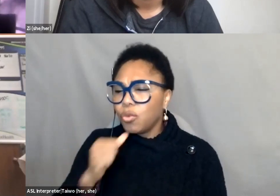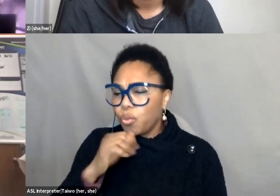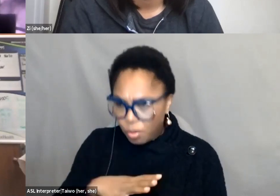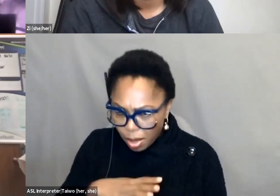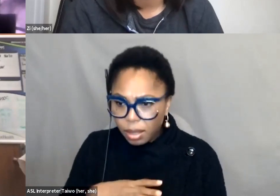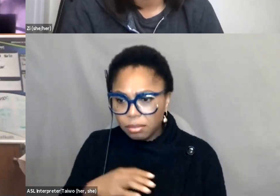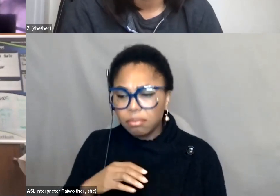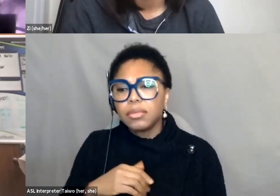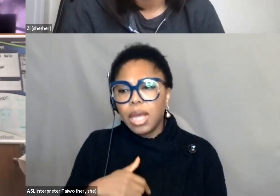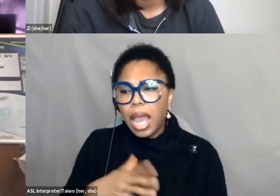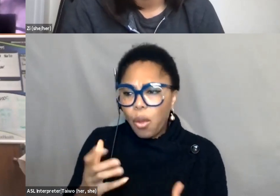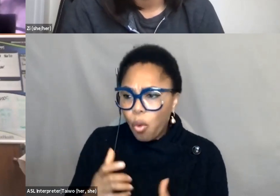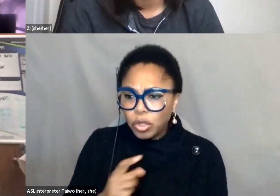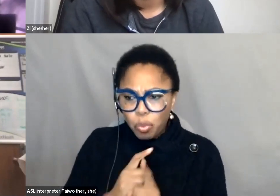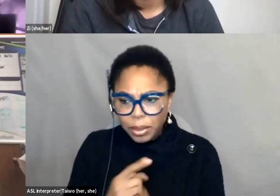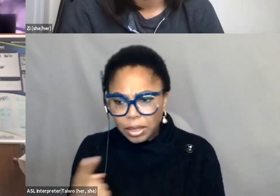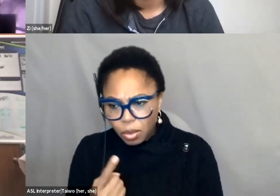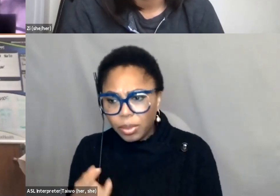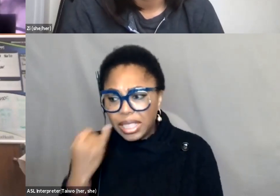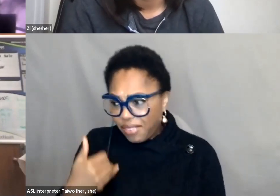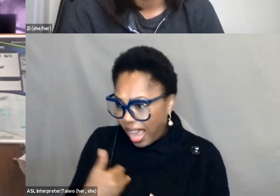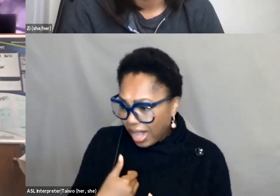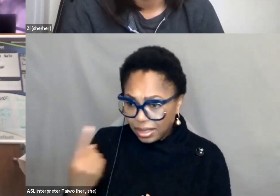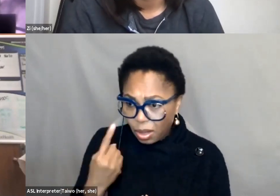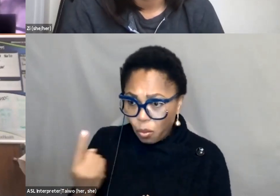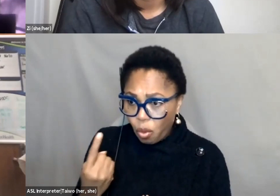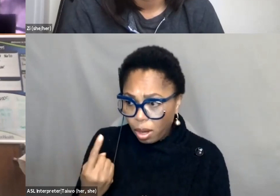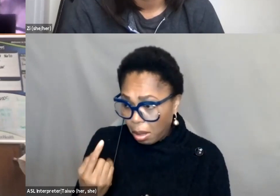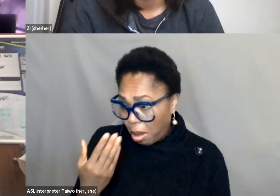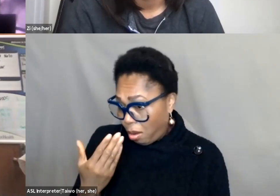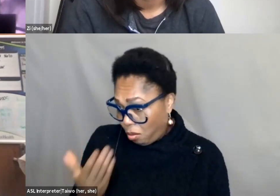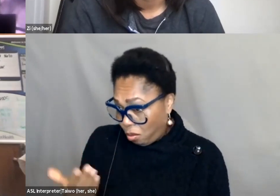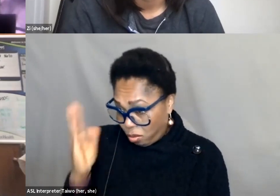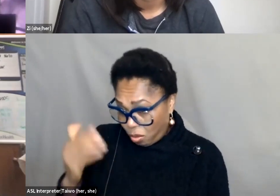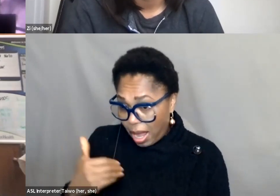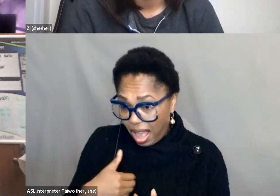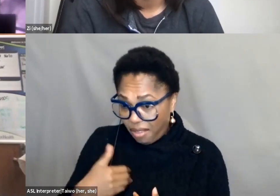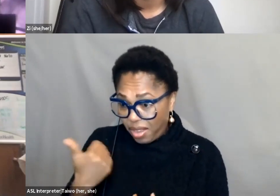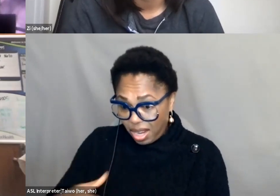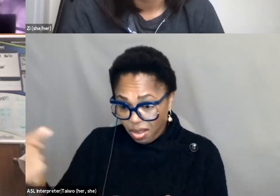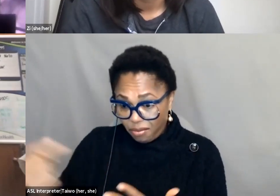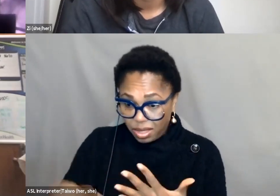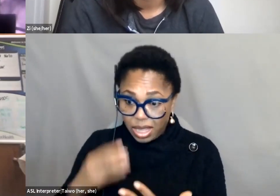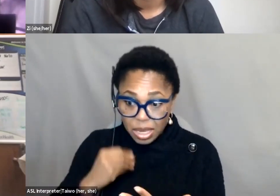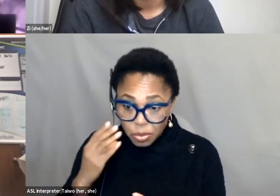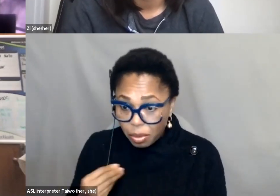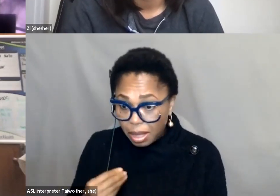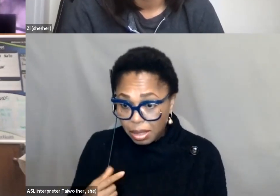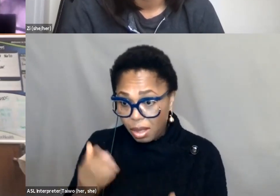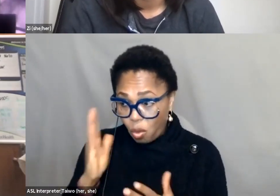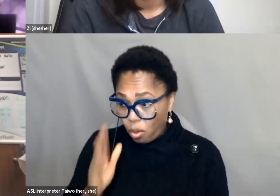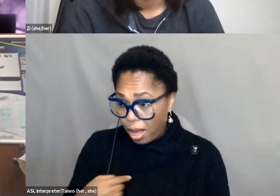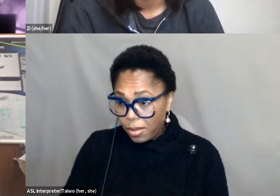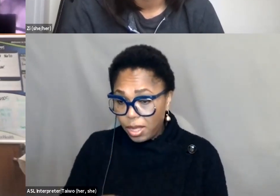someone. And what if I had had that? Would I have reported any of these events? Would I have fallen silent? Would